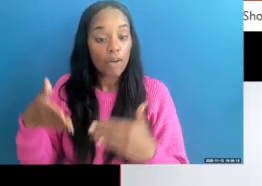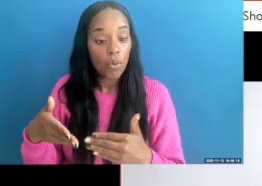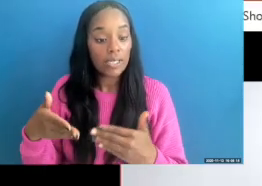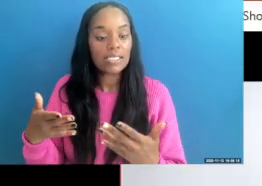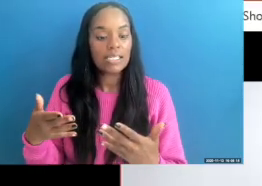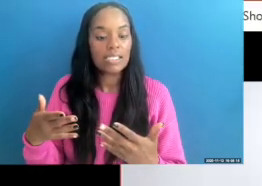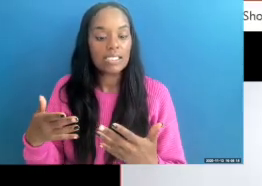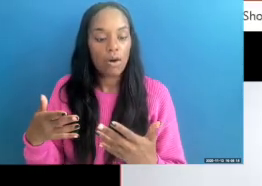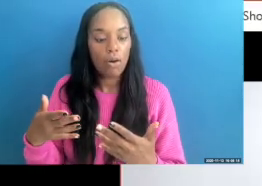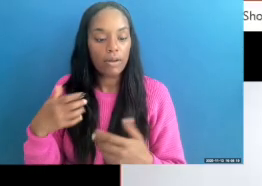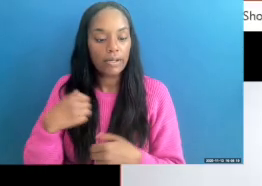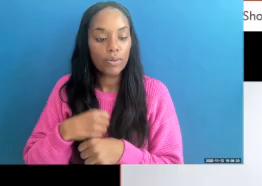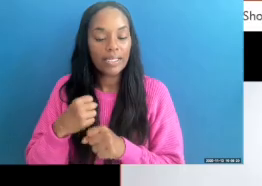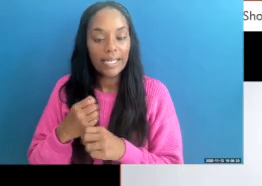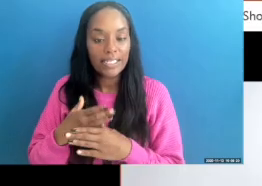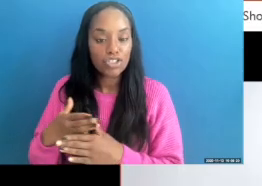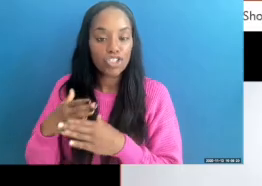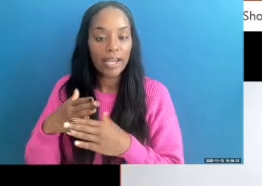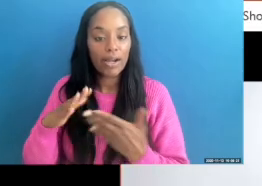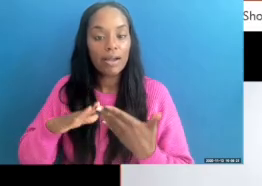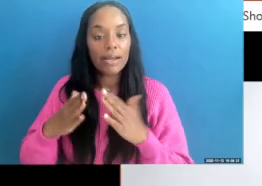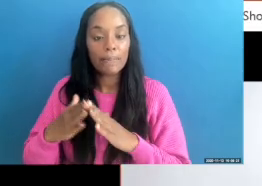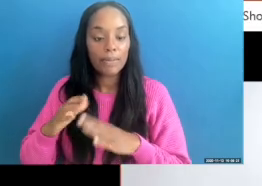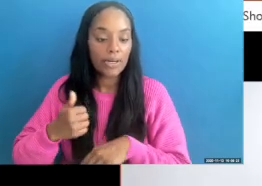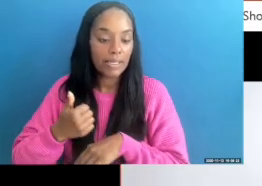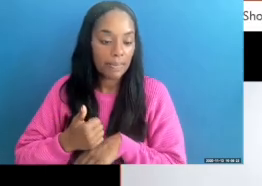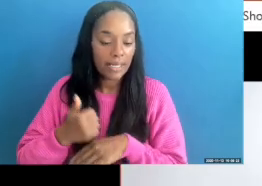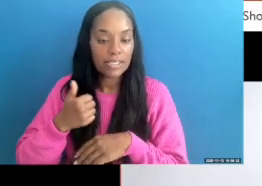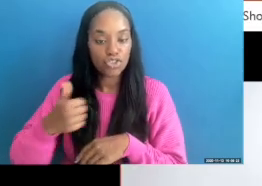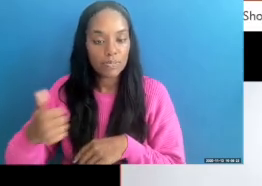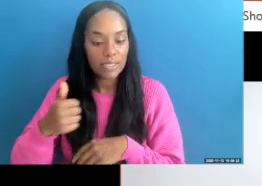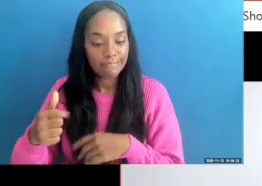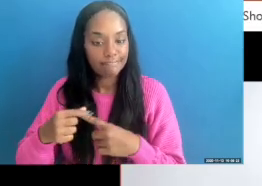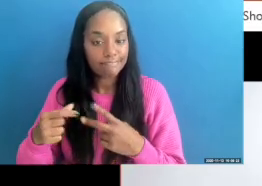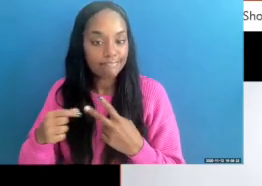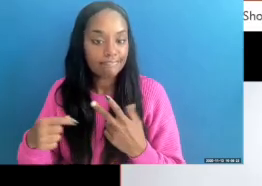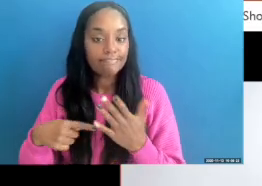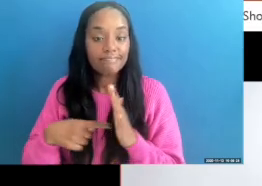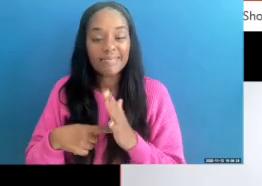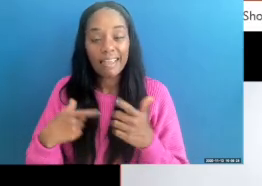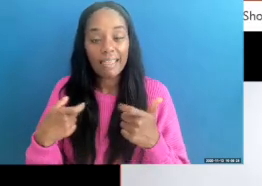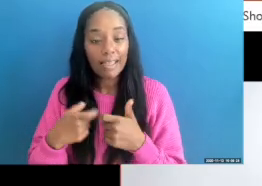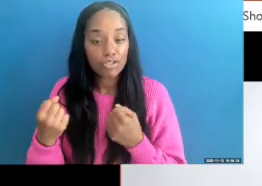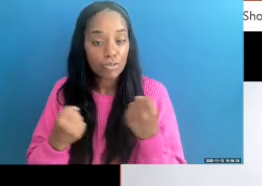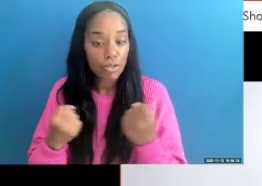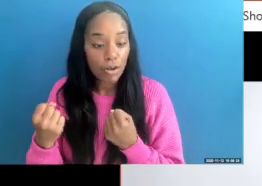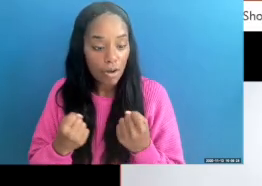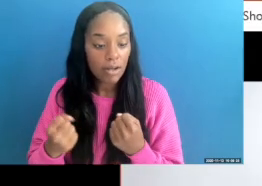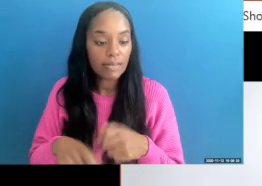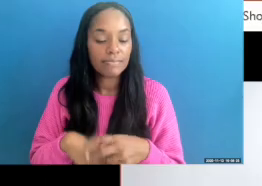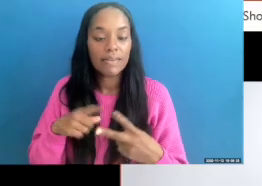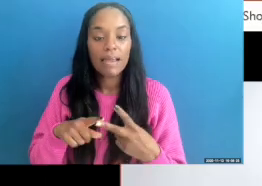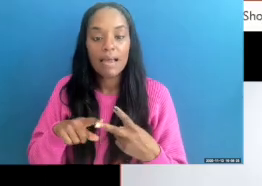creating shared community-based transportation options, such as electric car